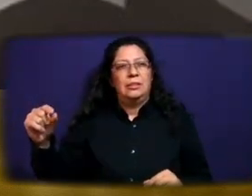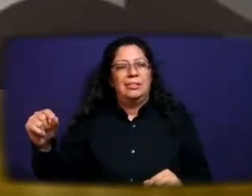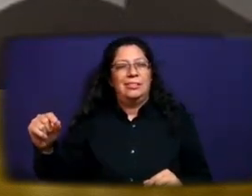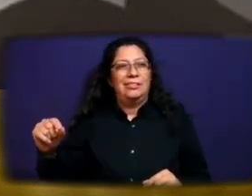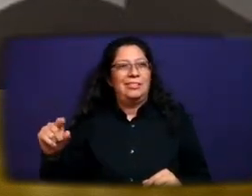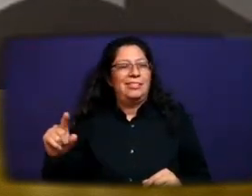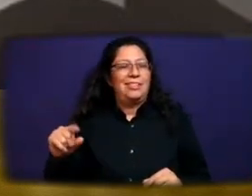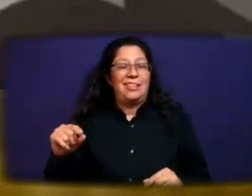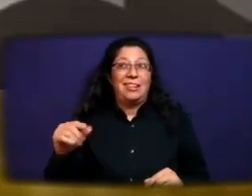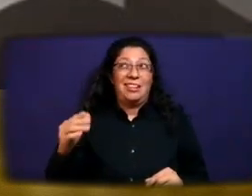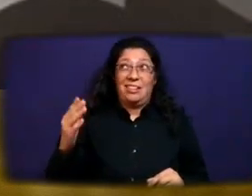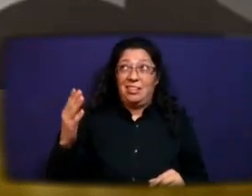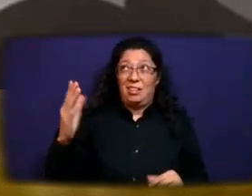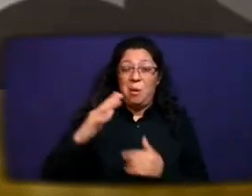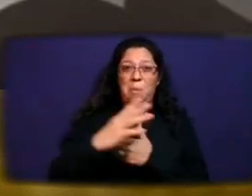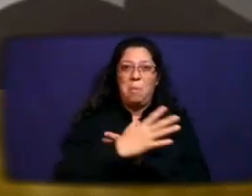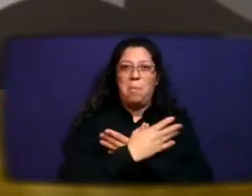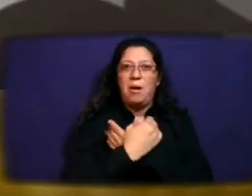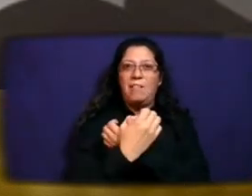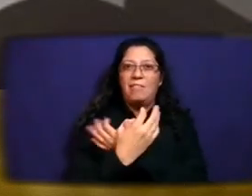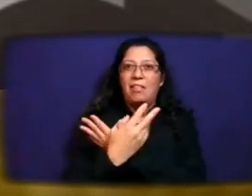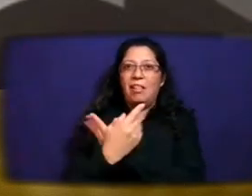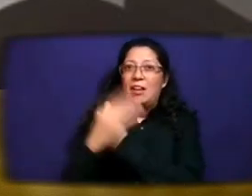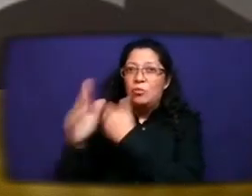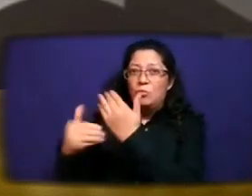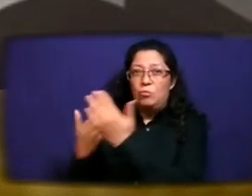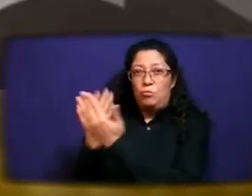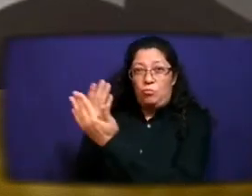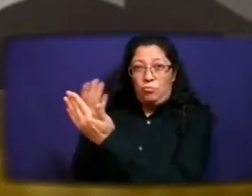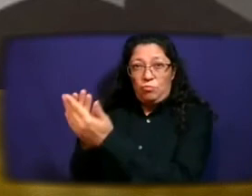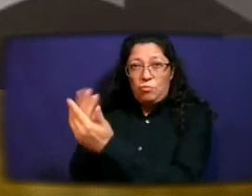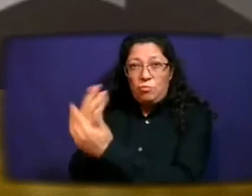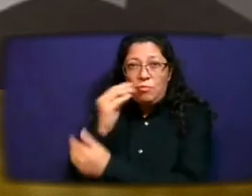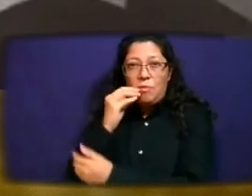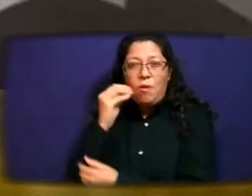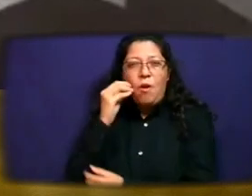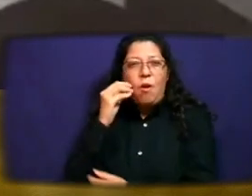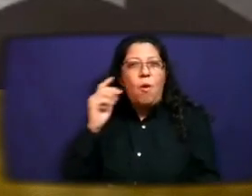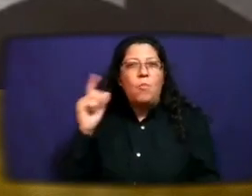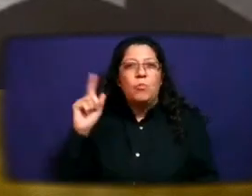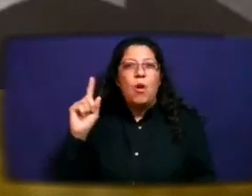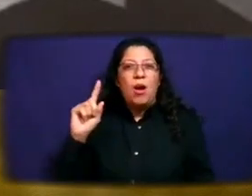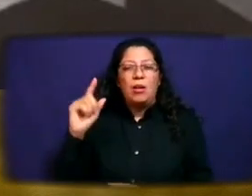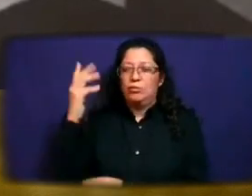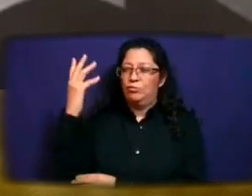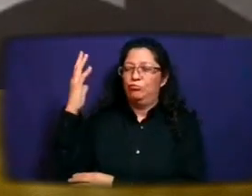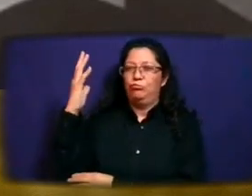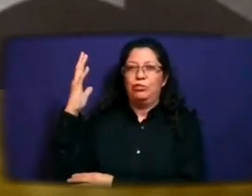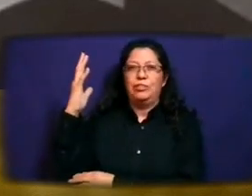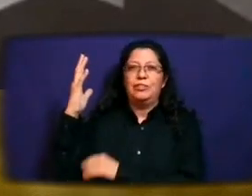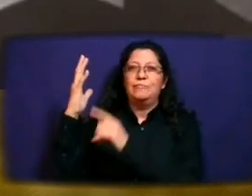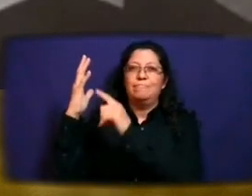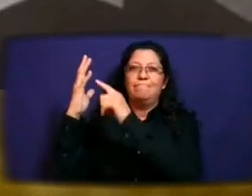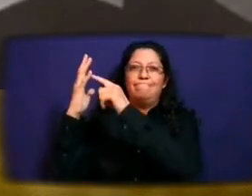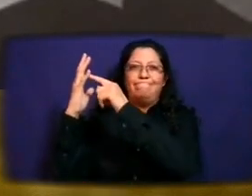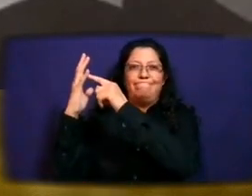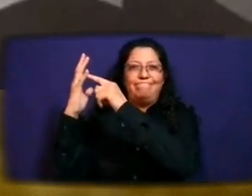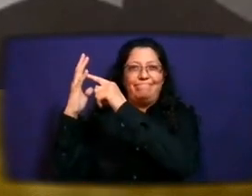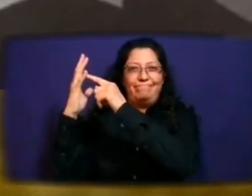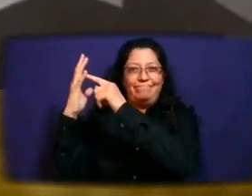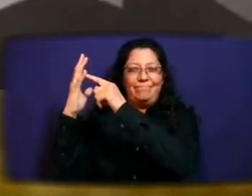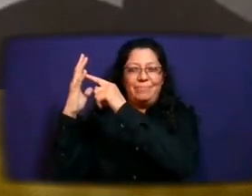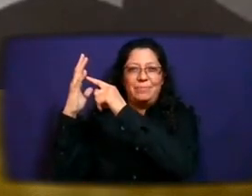The butterfly has finally found a home on the treetops inside